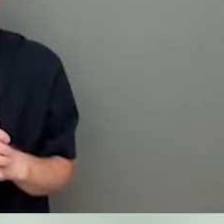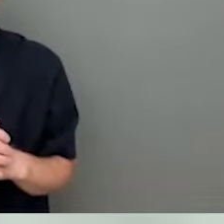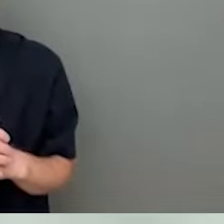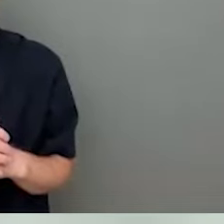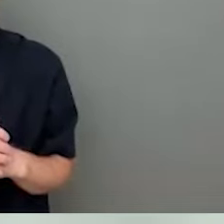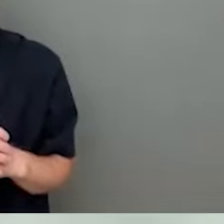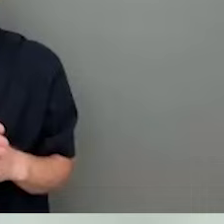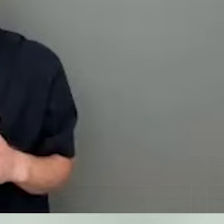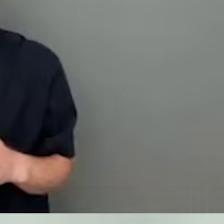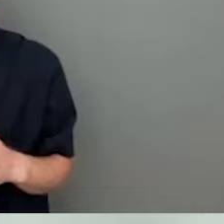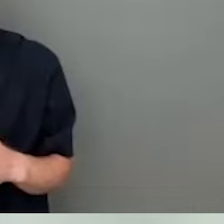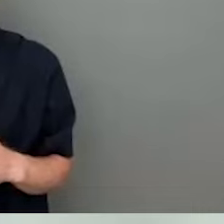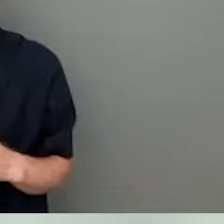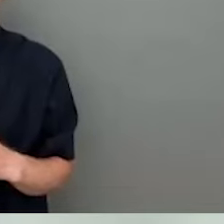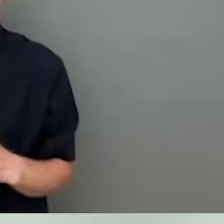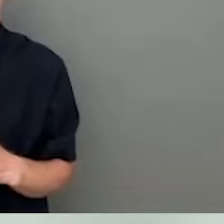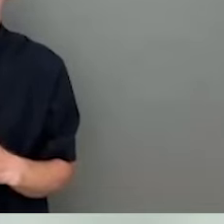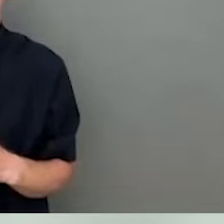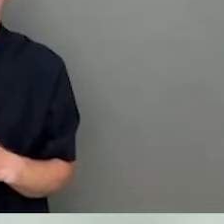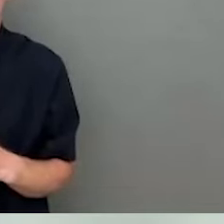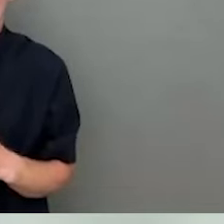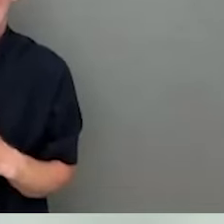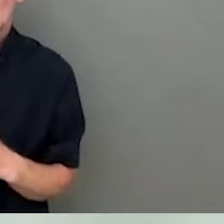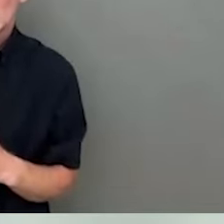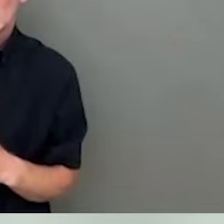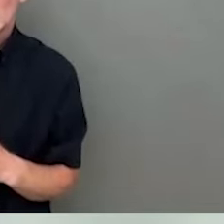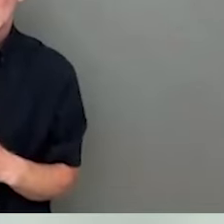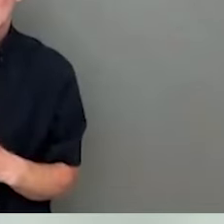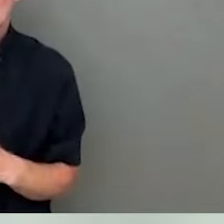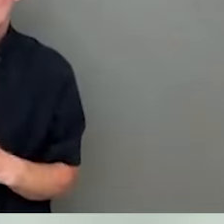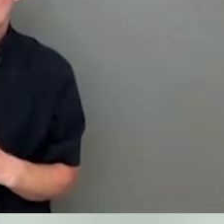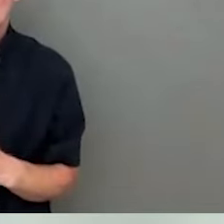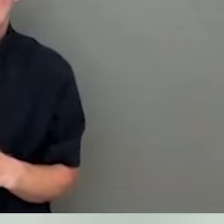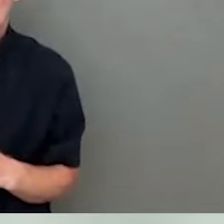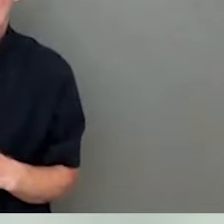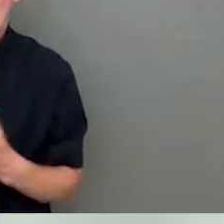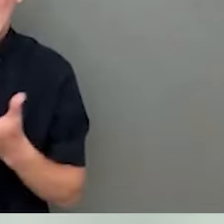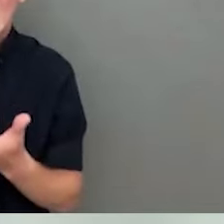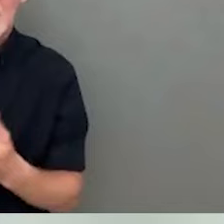to earmark, and that's going to be the core funds that it relies on.